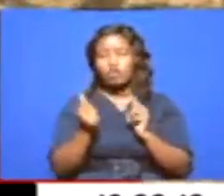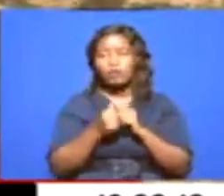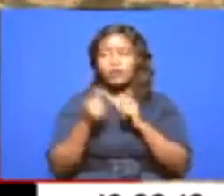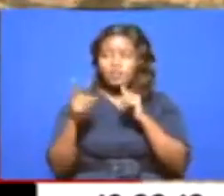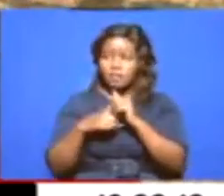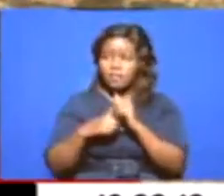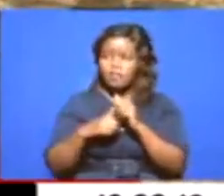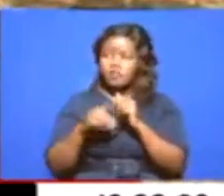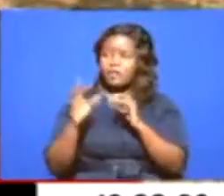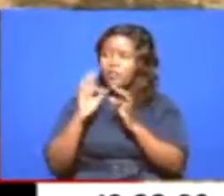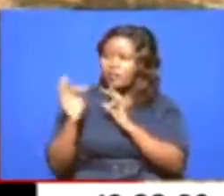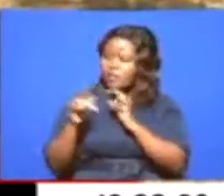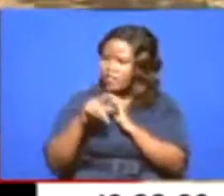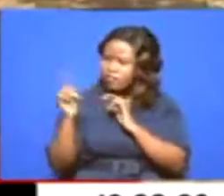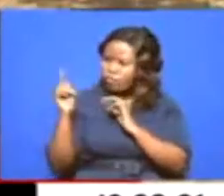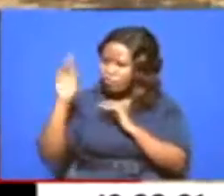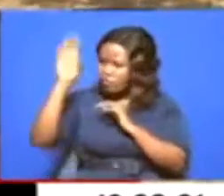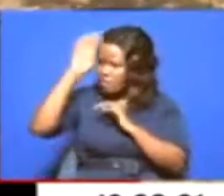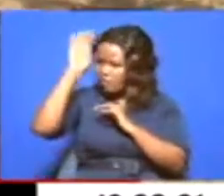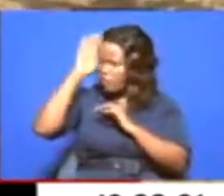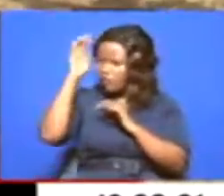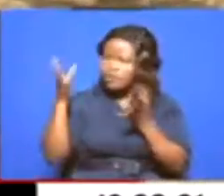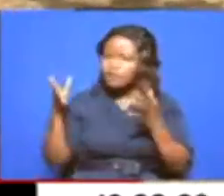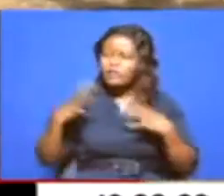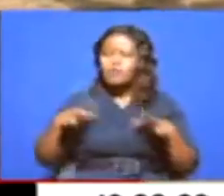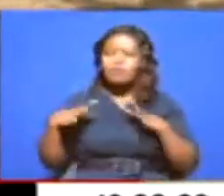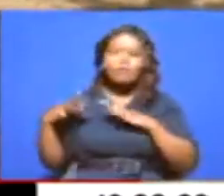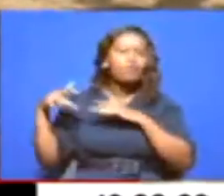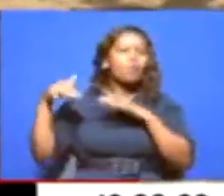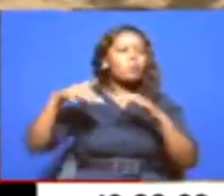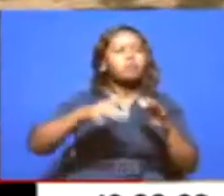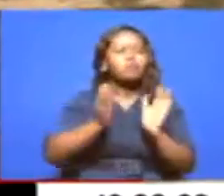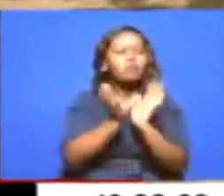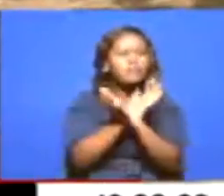was completely amazing. We had, the stadium was completely full.